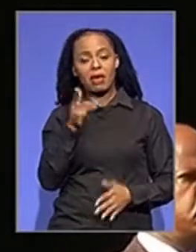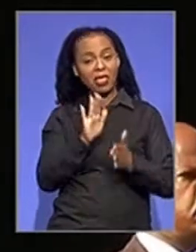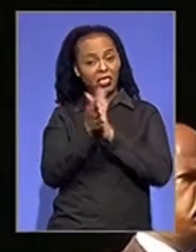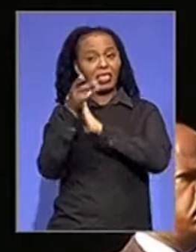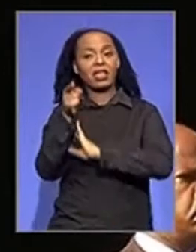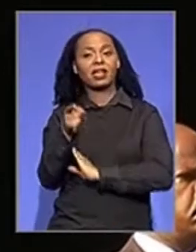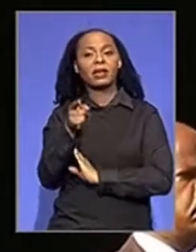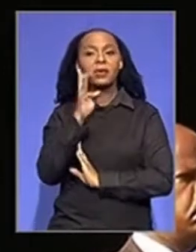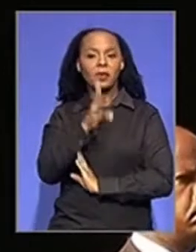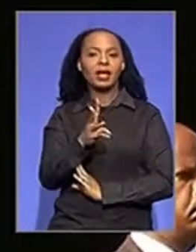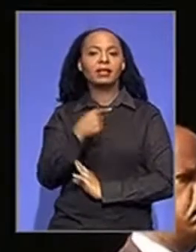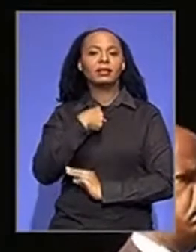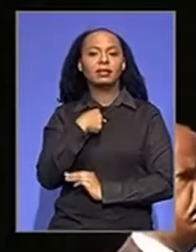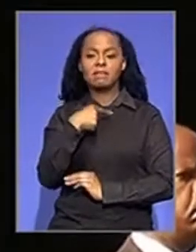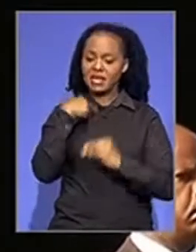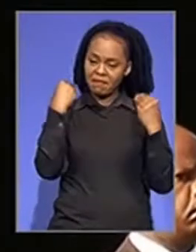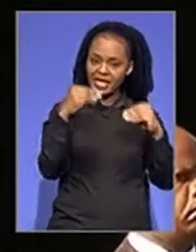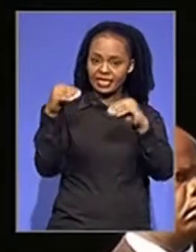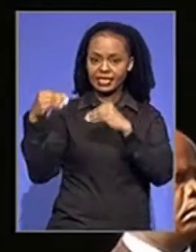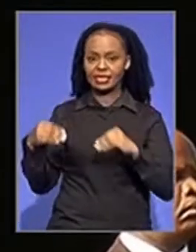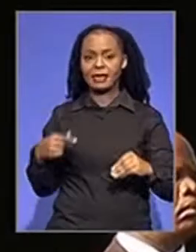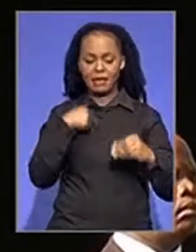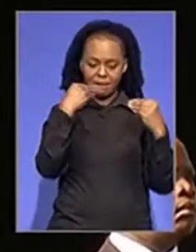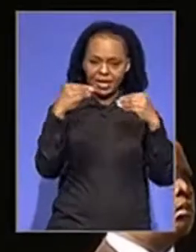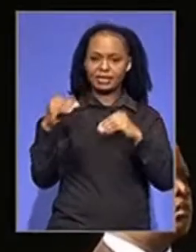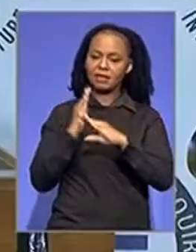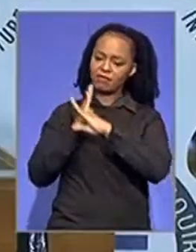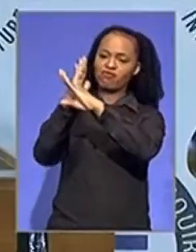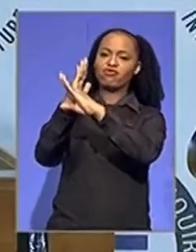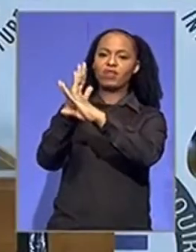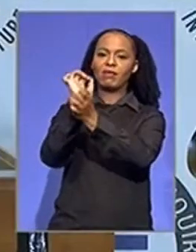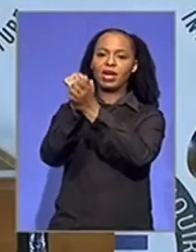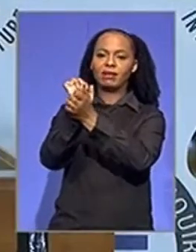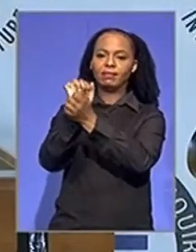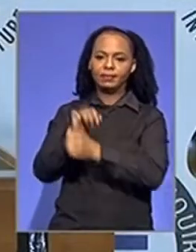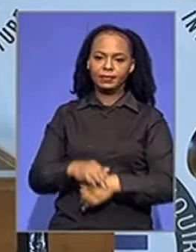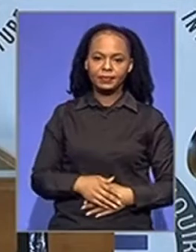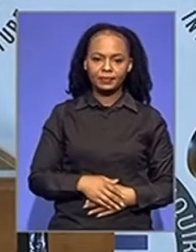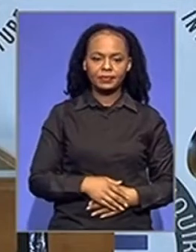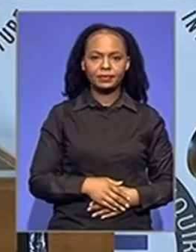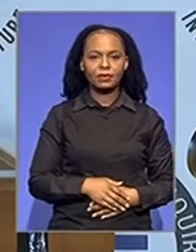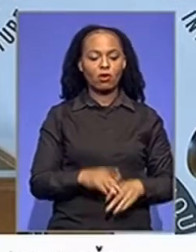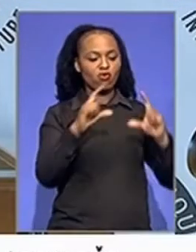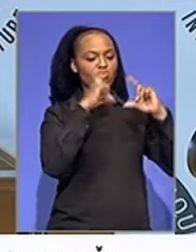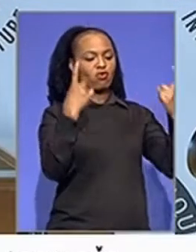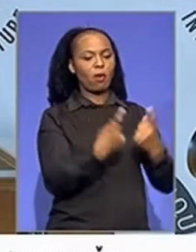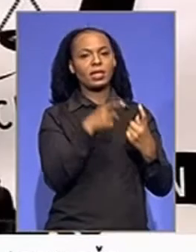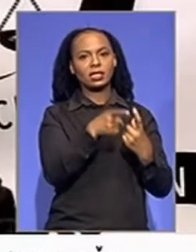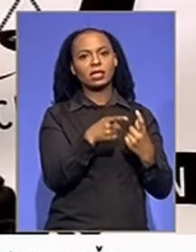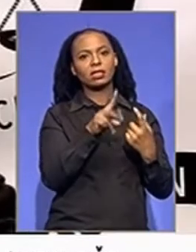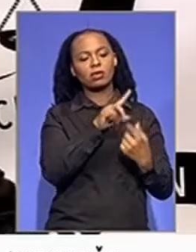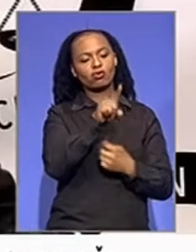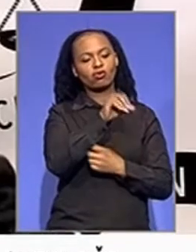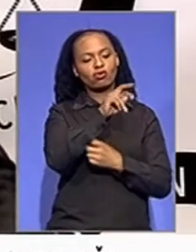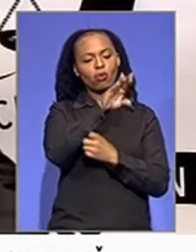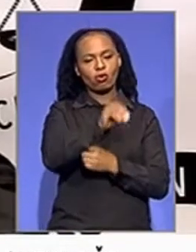asikho ngoba phela ngibhizi la ngifika ukuya ejele. Komishene ya go nyakišiša go aga mmušo ka nko e gakaditše